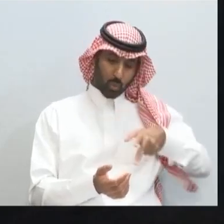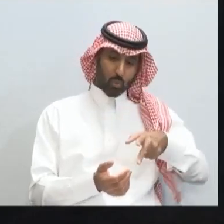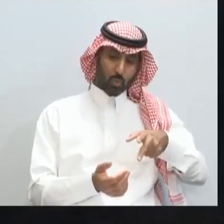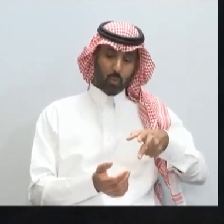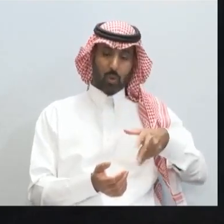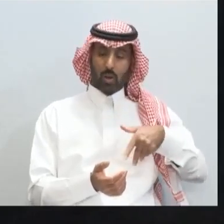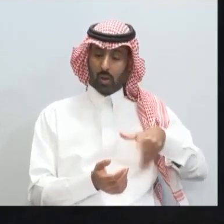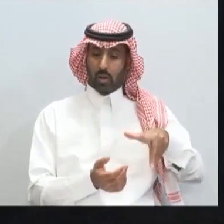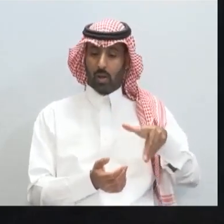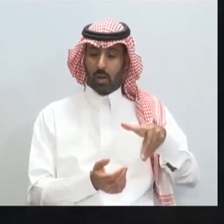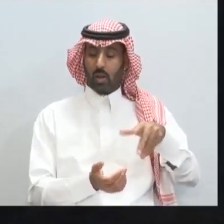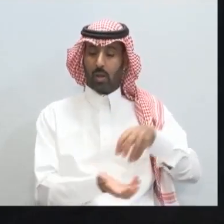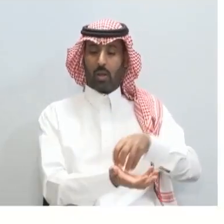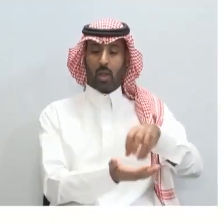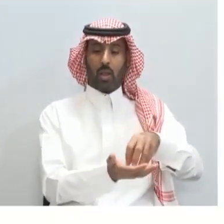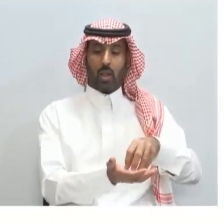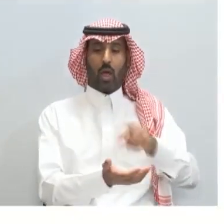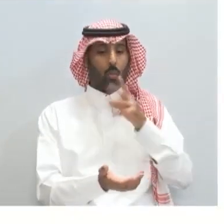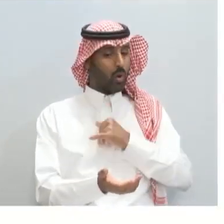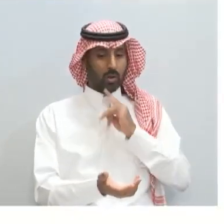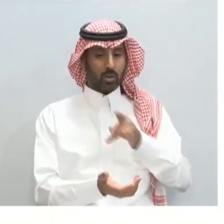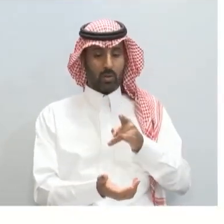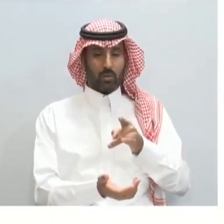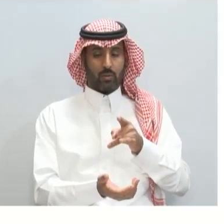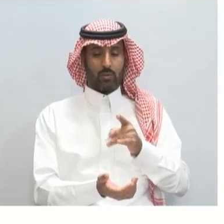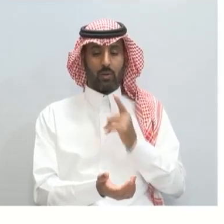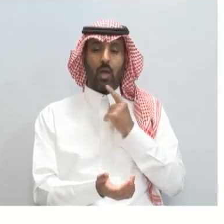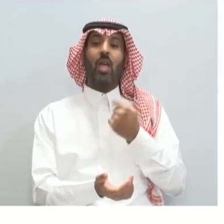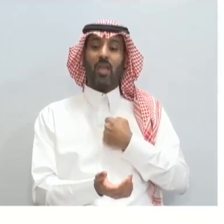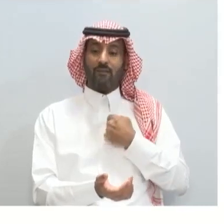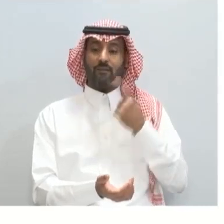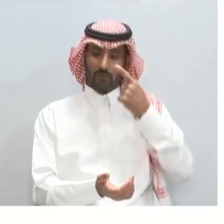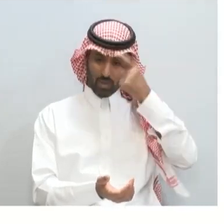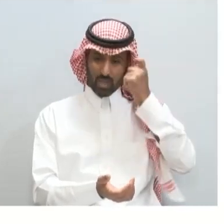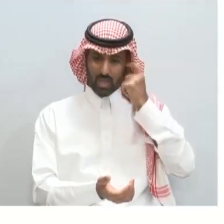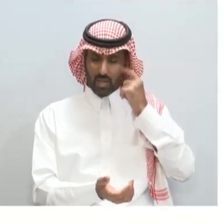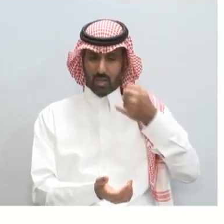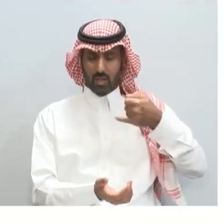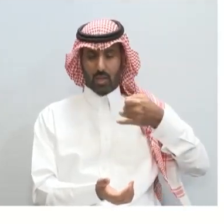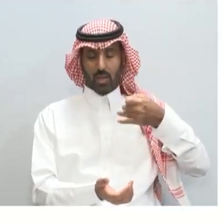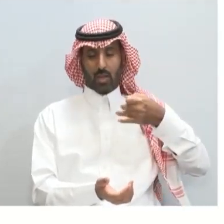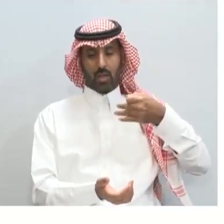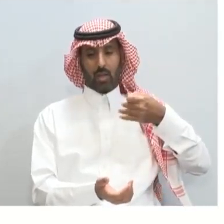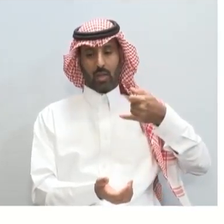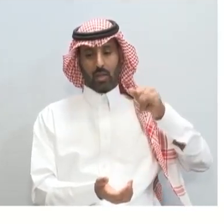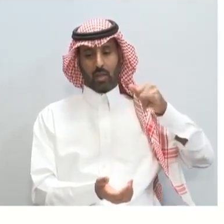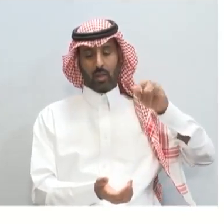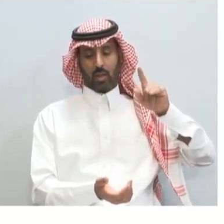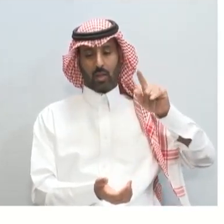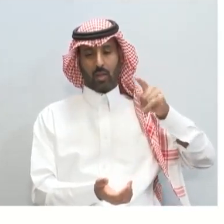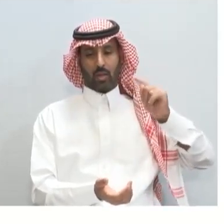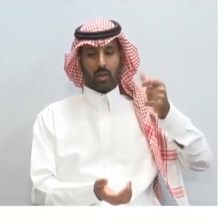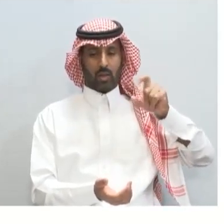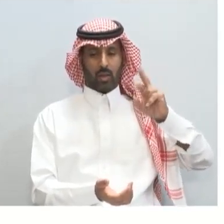downtown of of course not I would say to you if I wanted to go I would take the